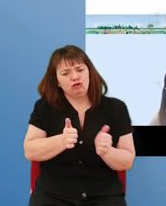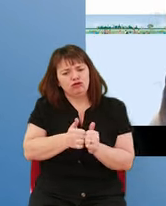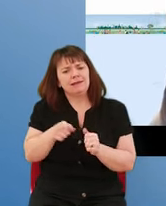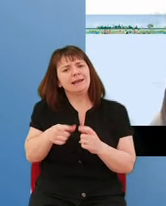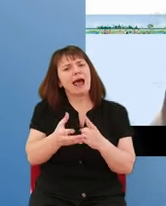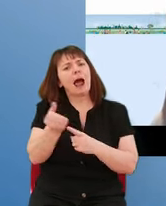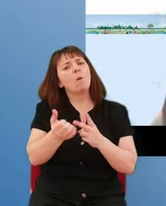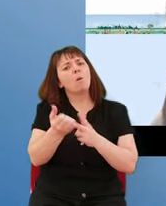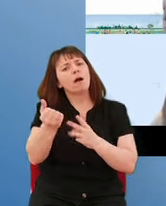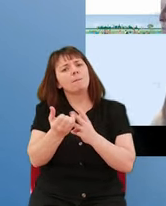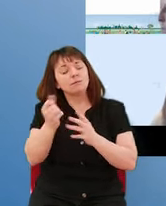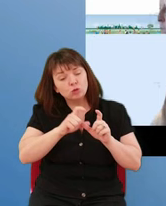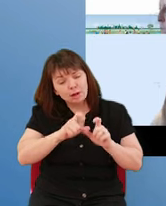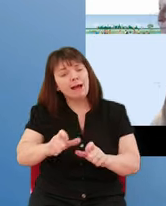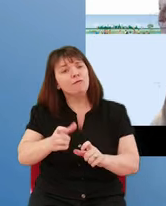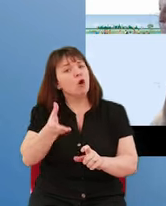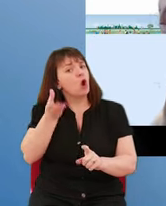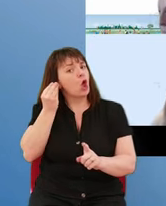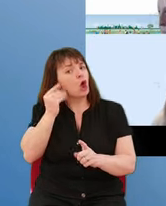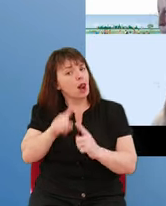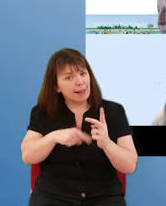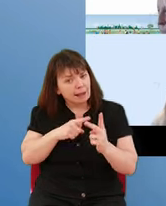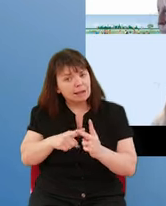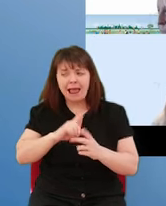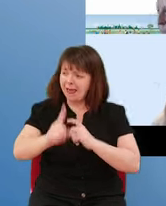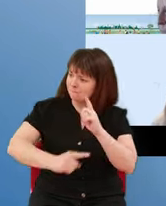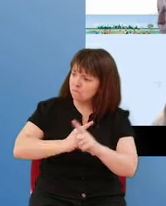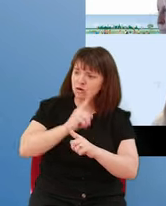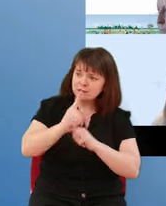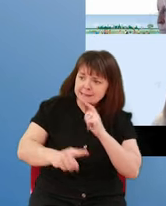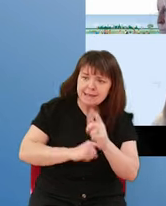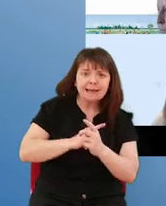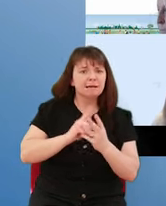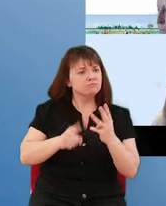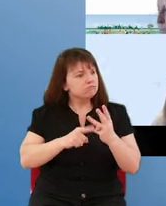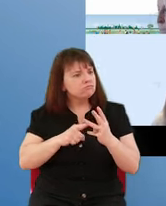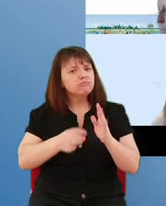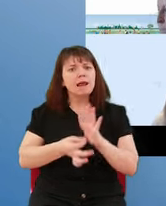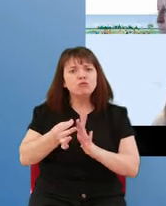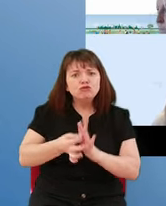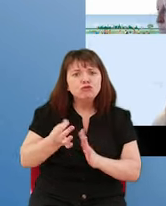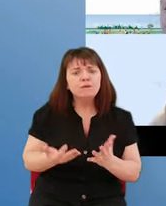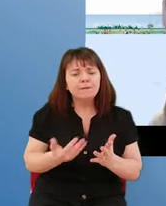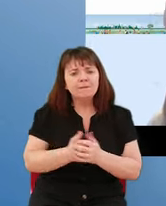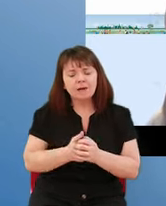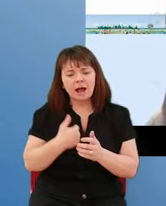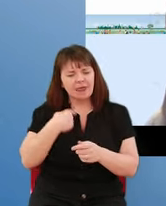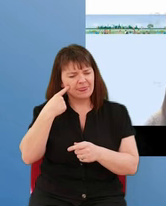think that is the focus for next year from our point of view, and it seems the CCGs as well.